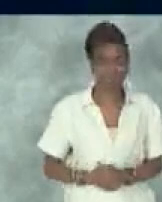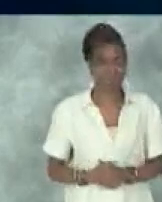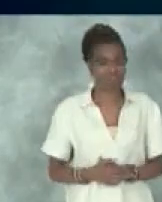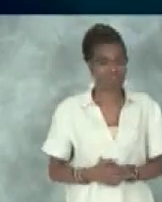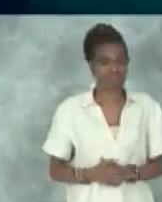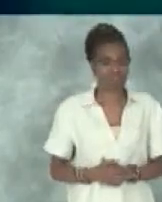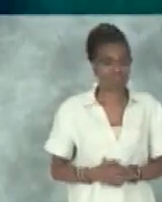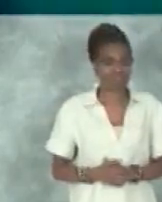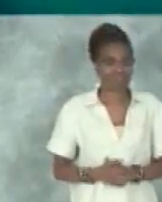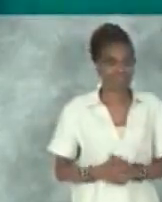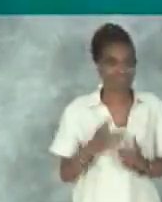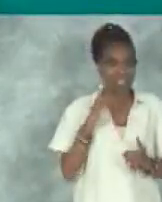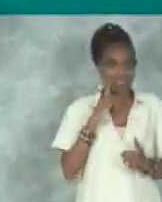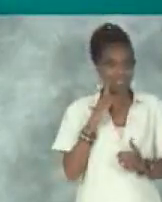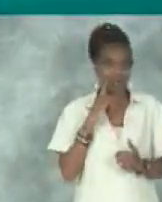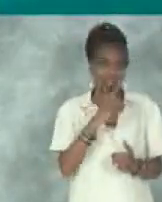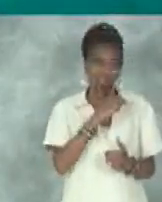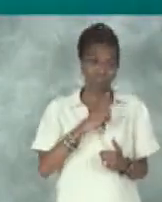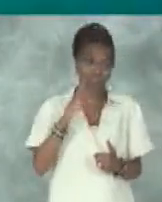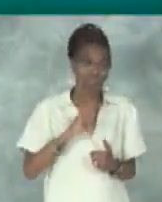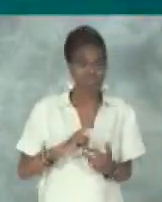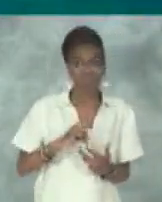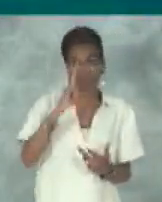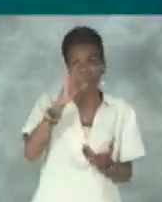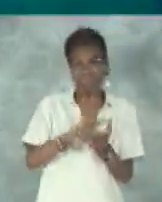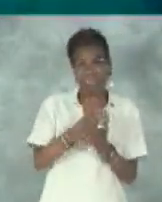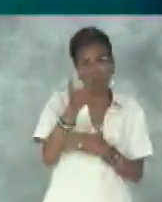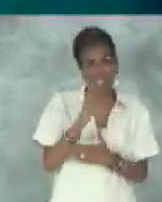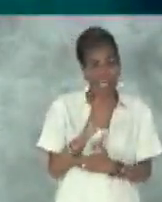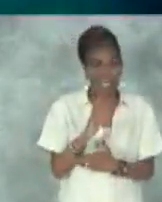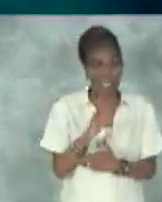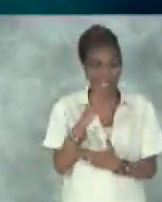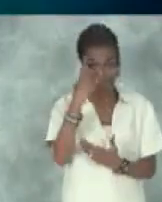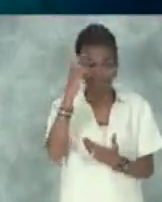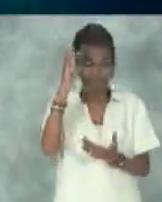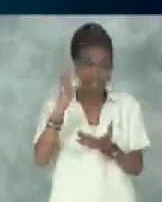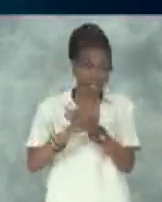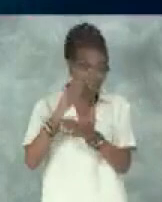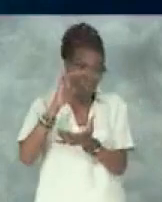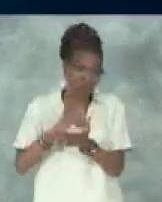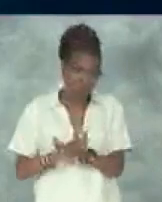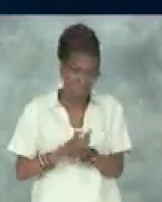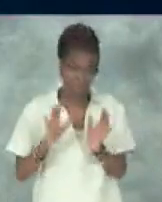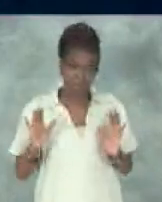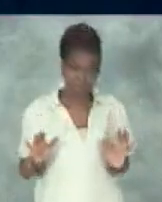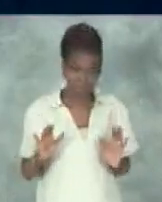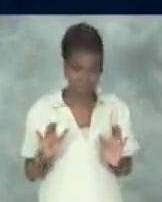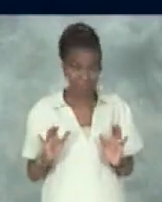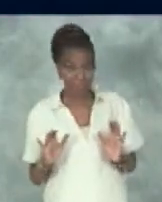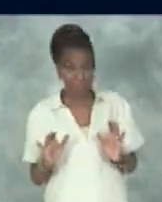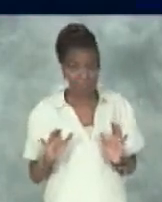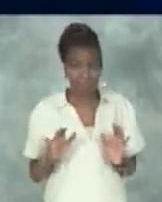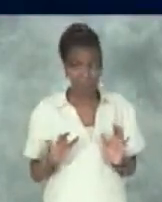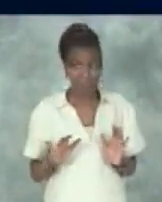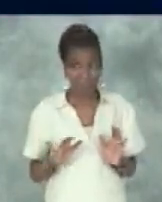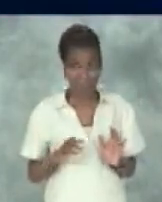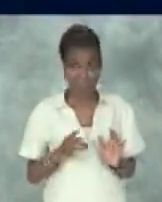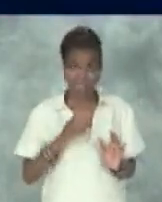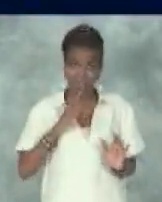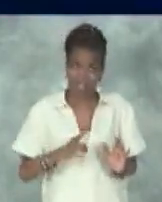your station is, you're single, you believe in God for the husband or wife, well, let's make sure God said